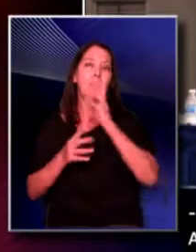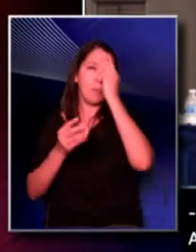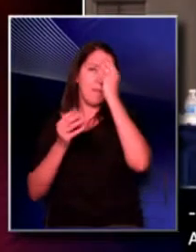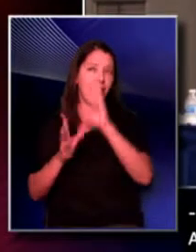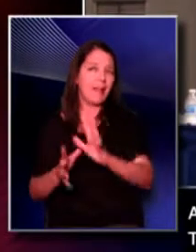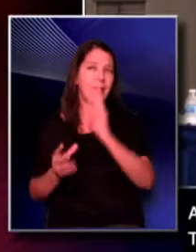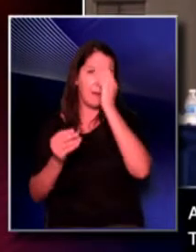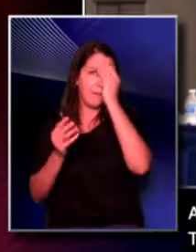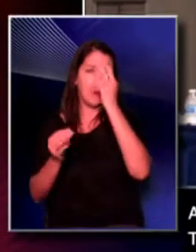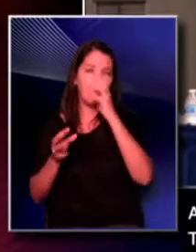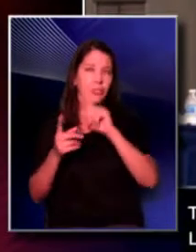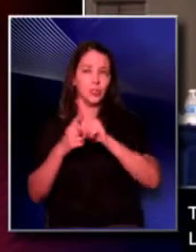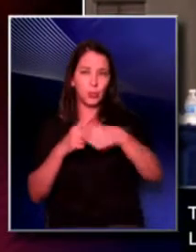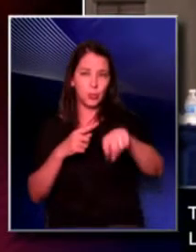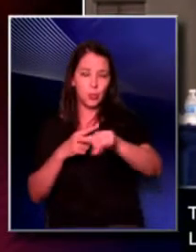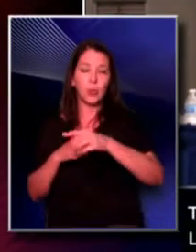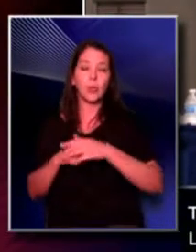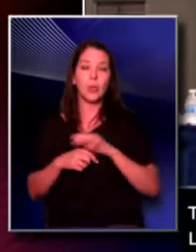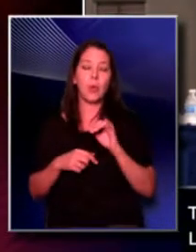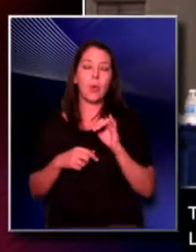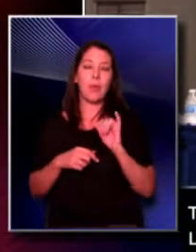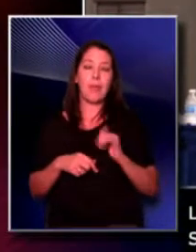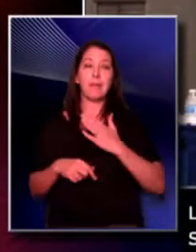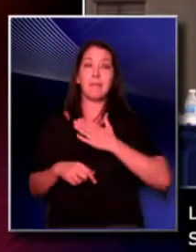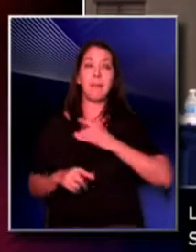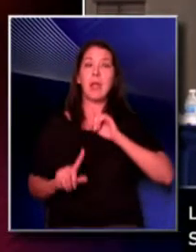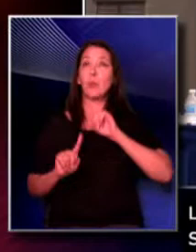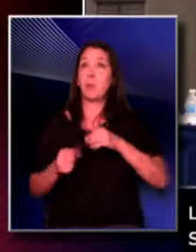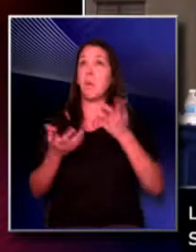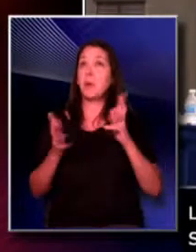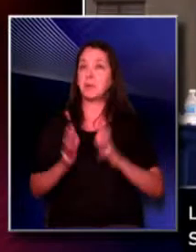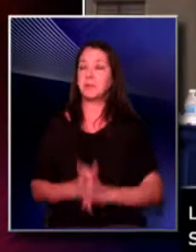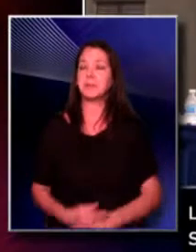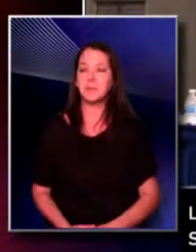later. So that's my report to you.